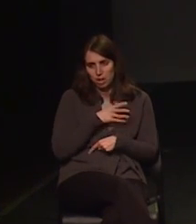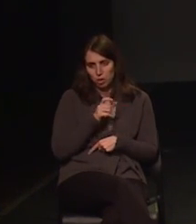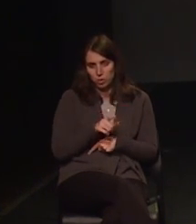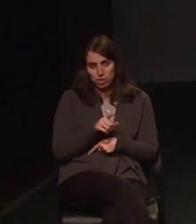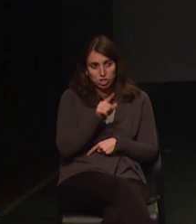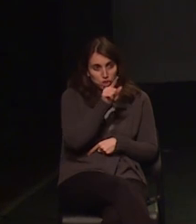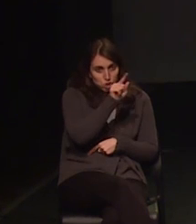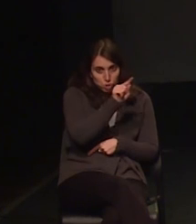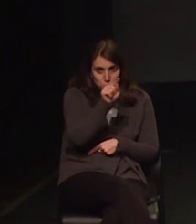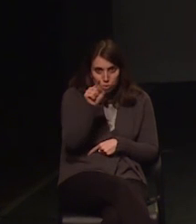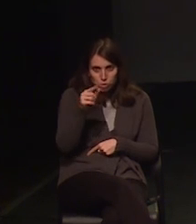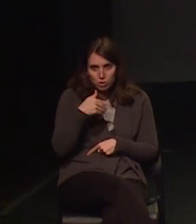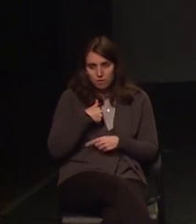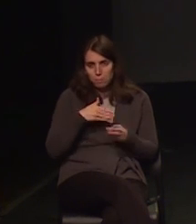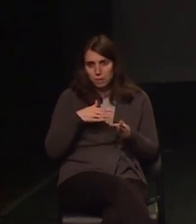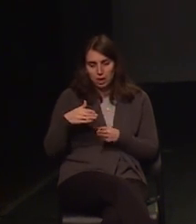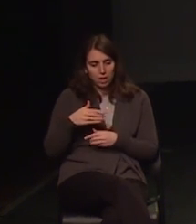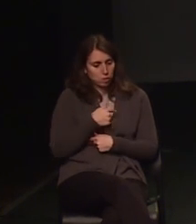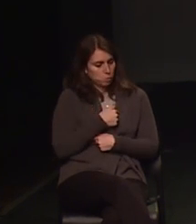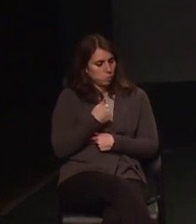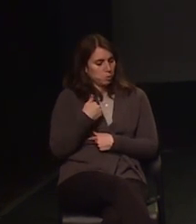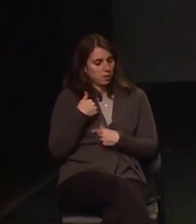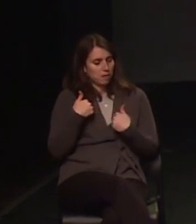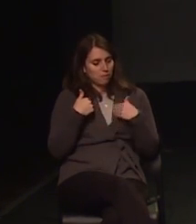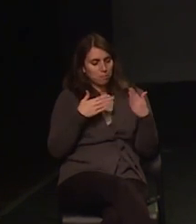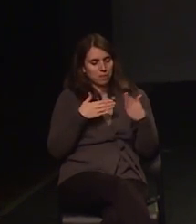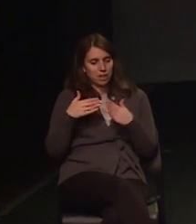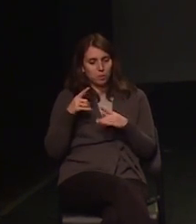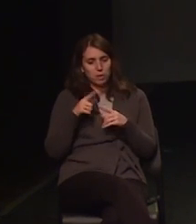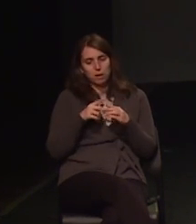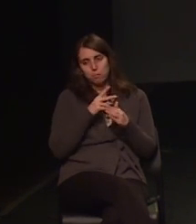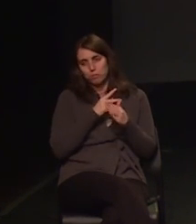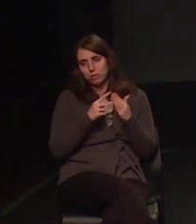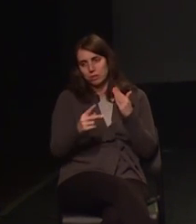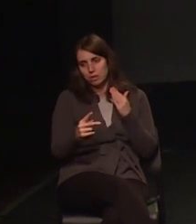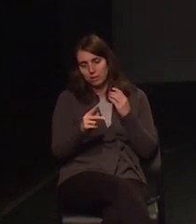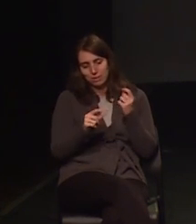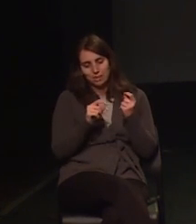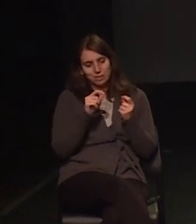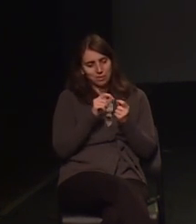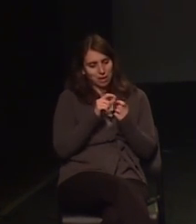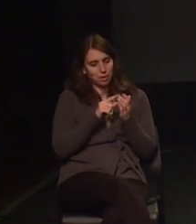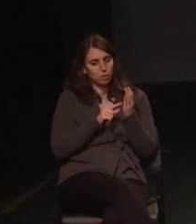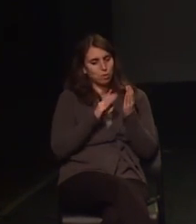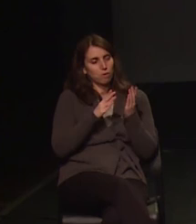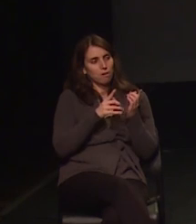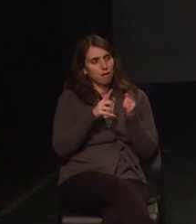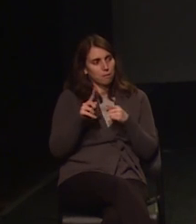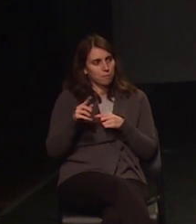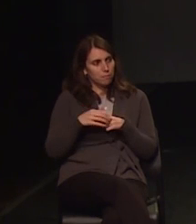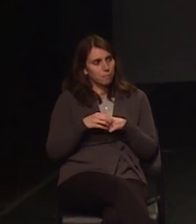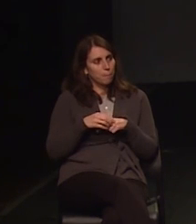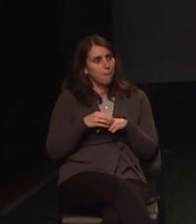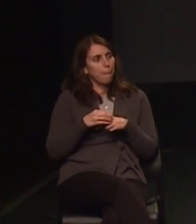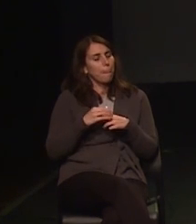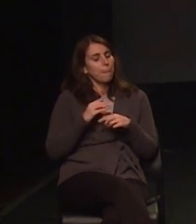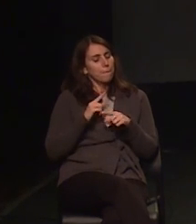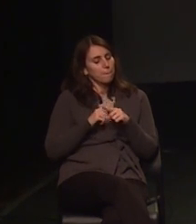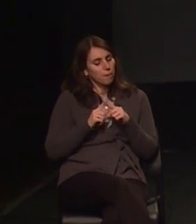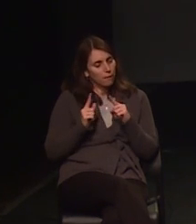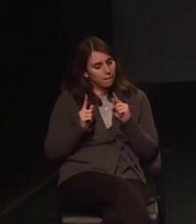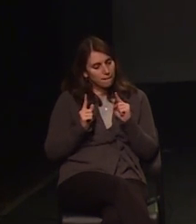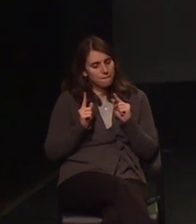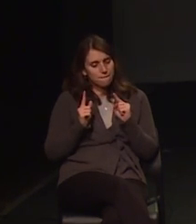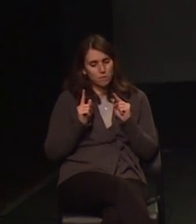you have a plan? Do we have a plan? We can't predict exactly what's going to happen, but we have